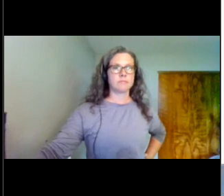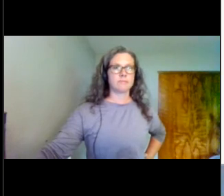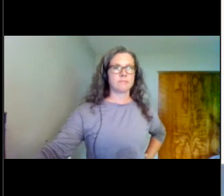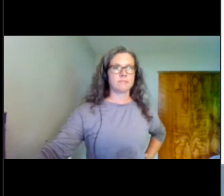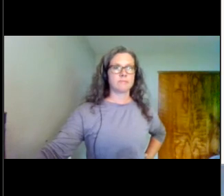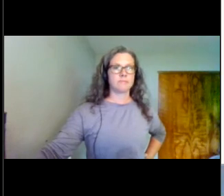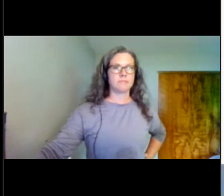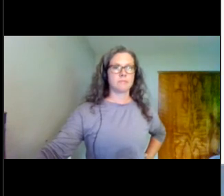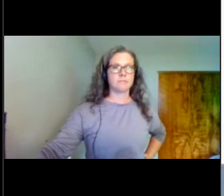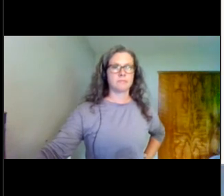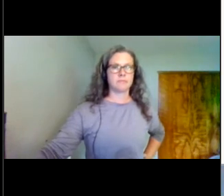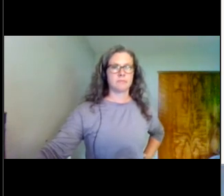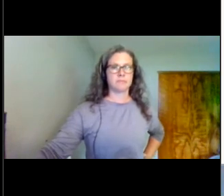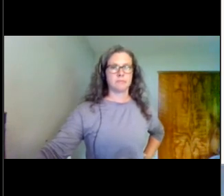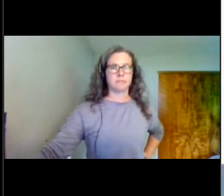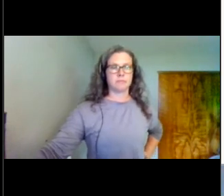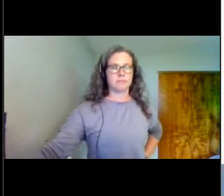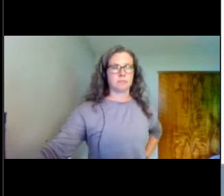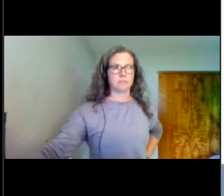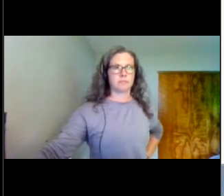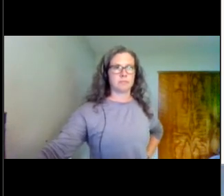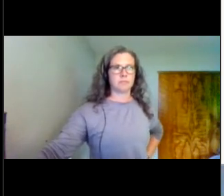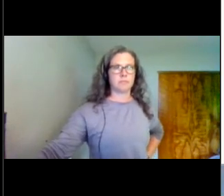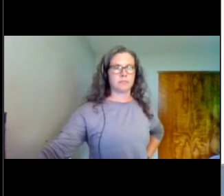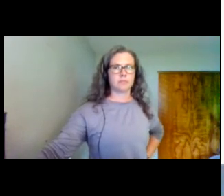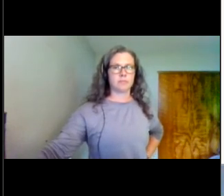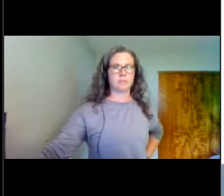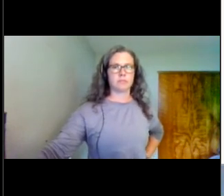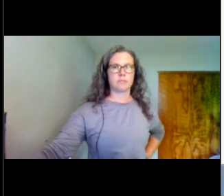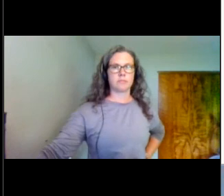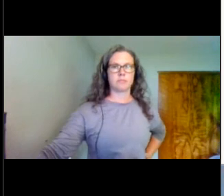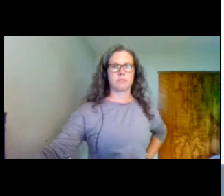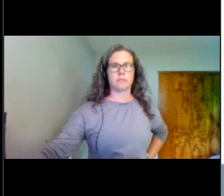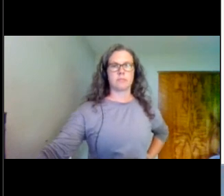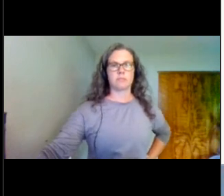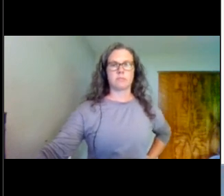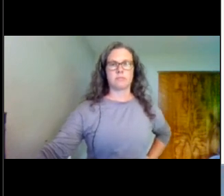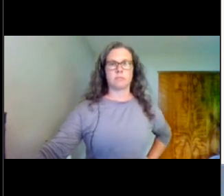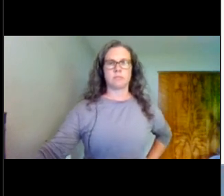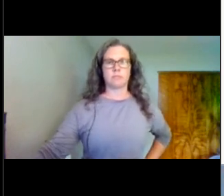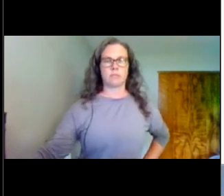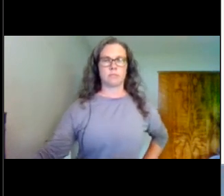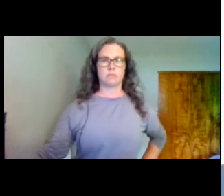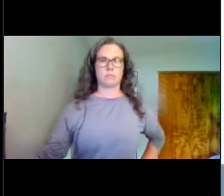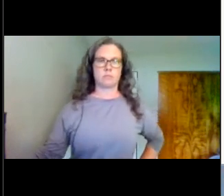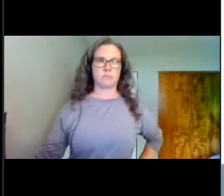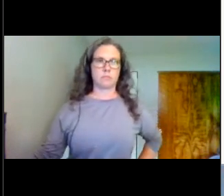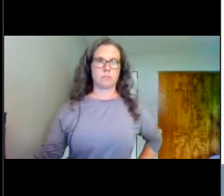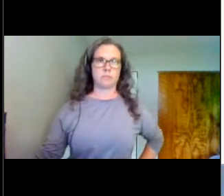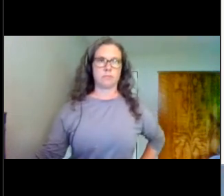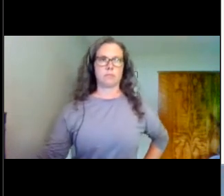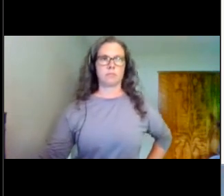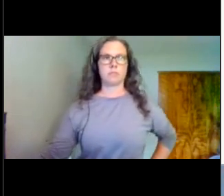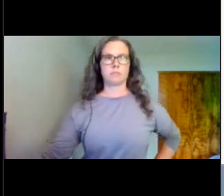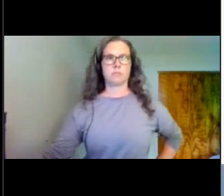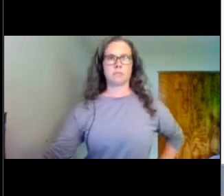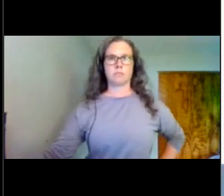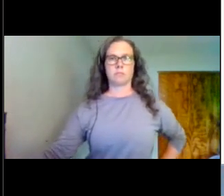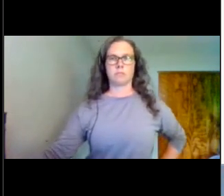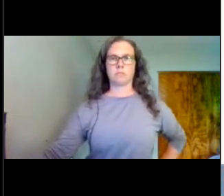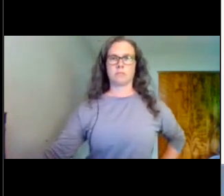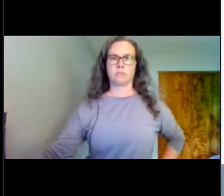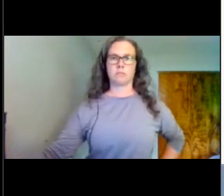you shortly if something is missing, rest assured. Other than that, our central office folks are starting to turn their